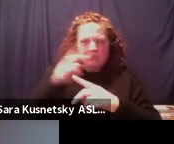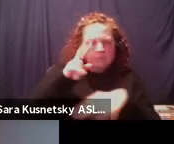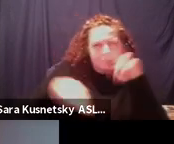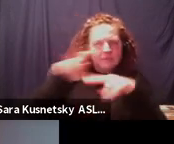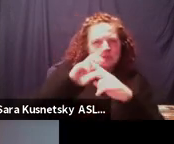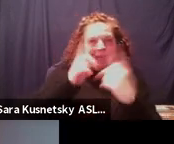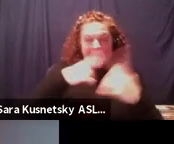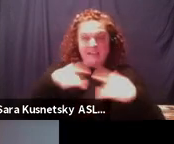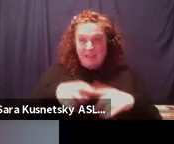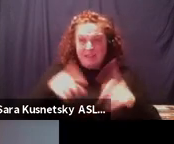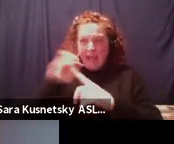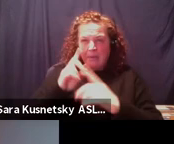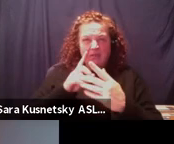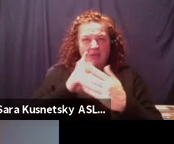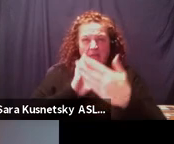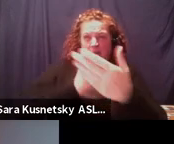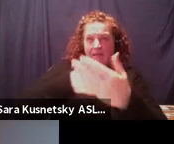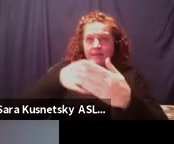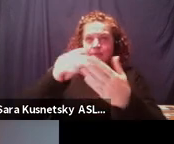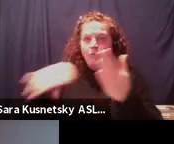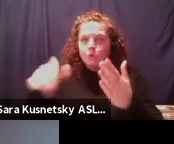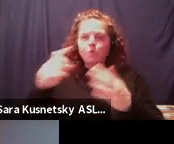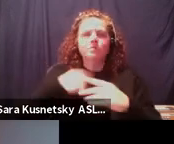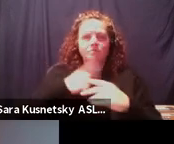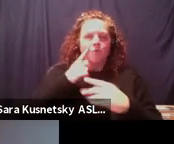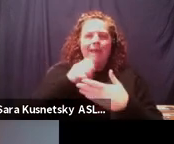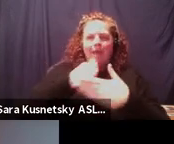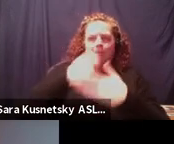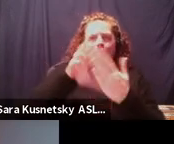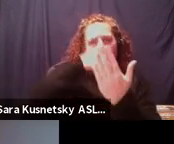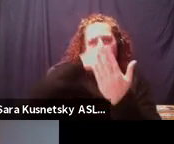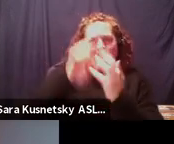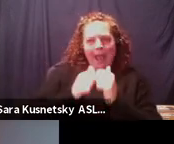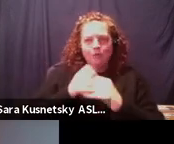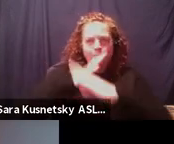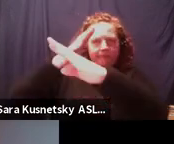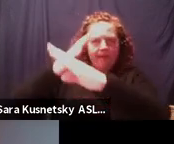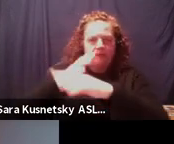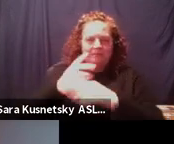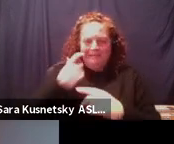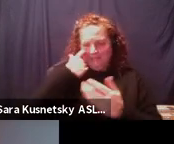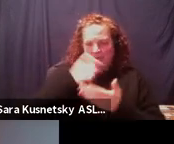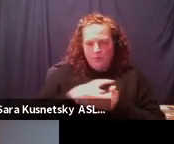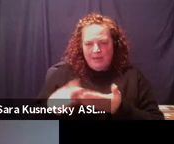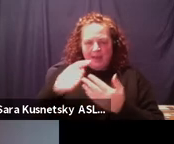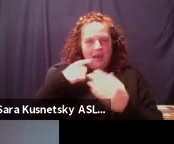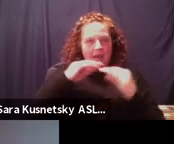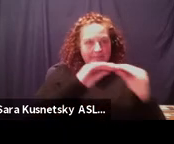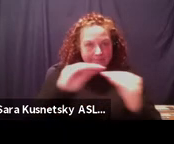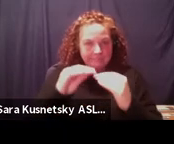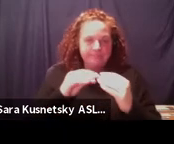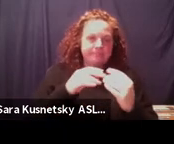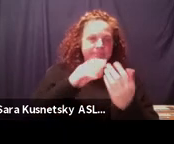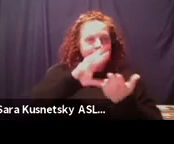I shared a letter with families of students in grades 6 through 12 with information about the week's programming. The 24/7